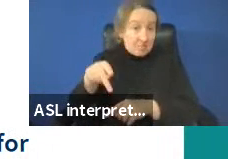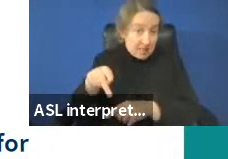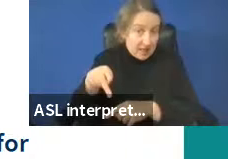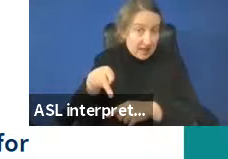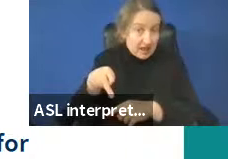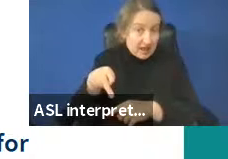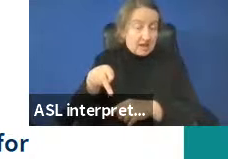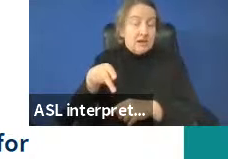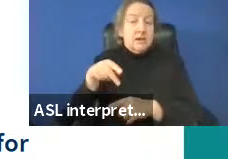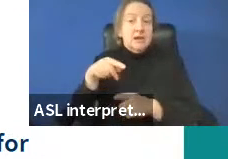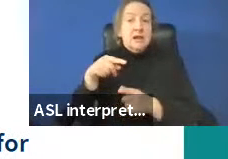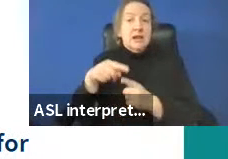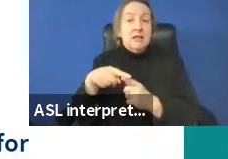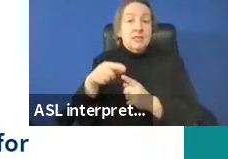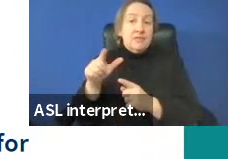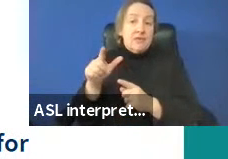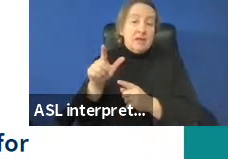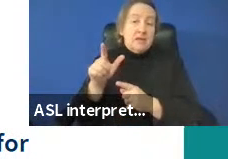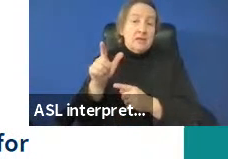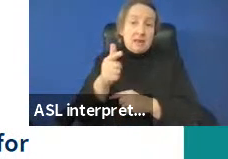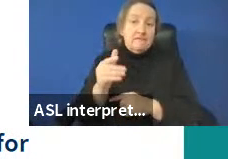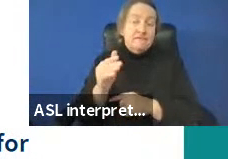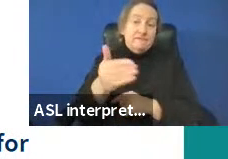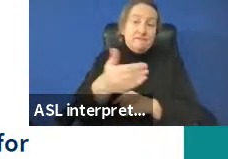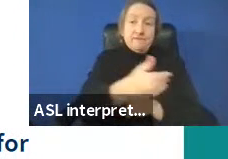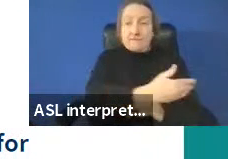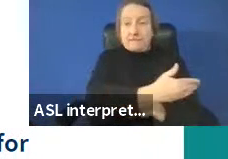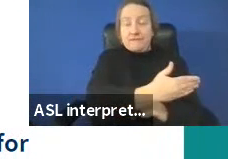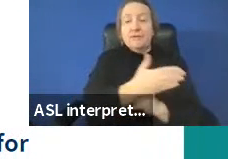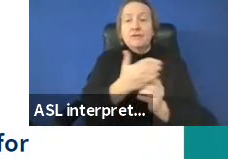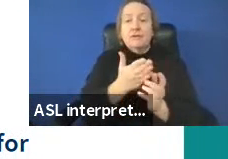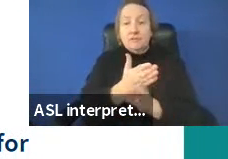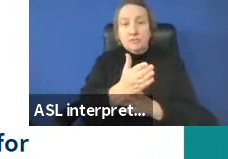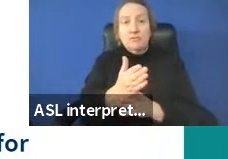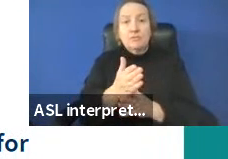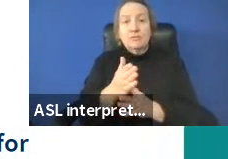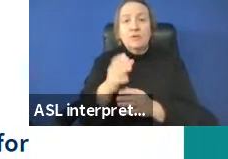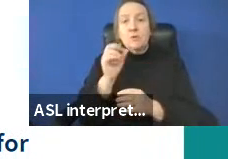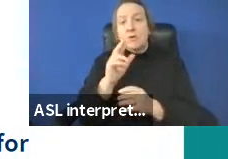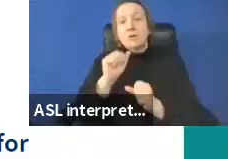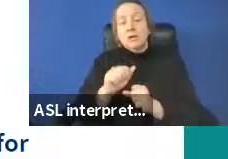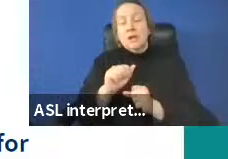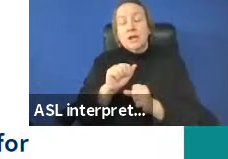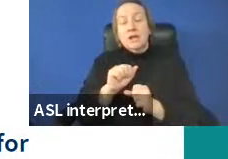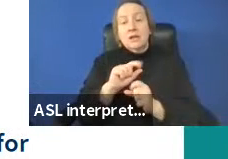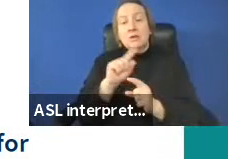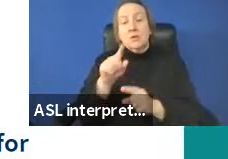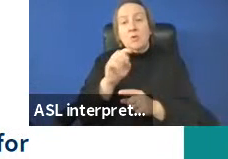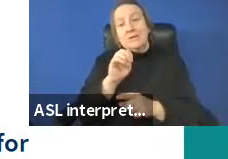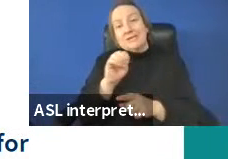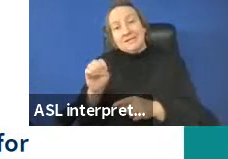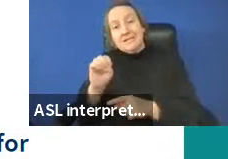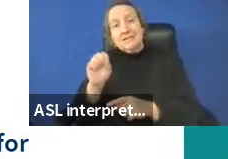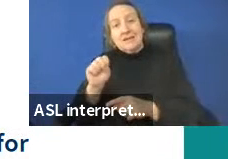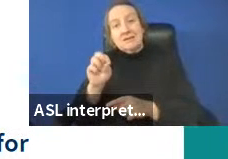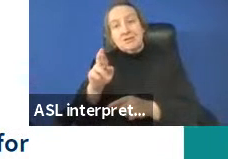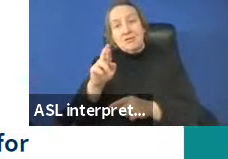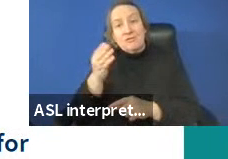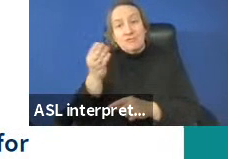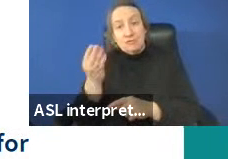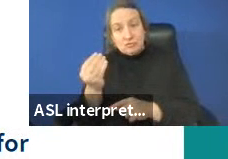and then turn left and down in through the grid, or you could go out eastbound on SR